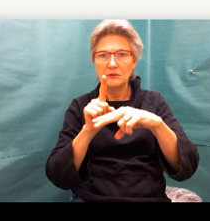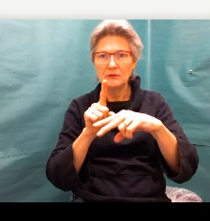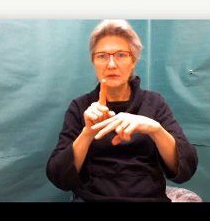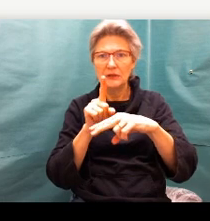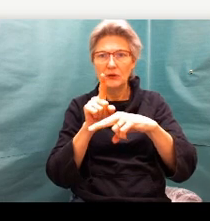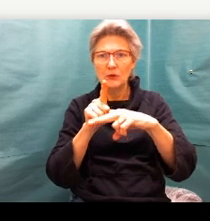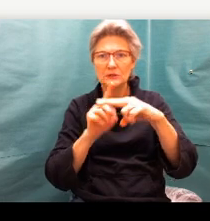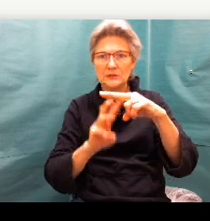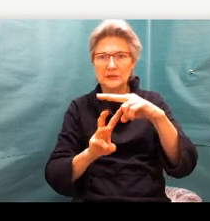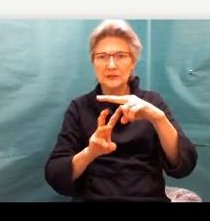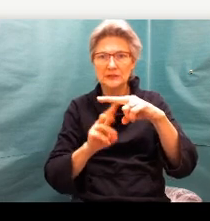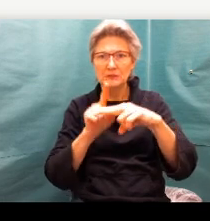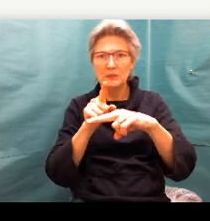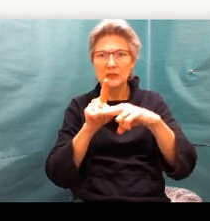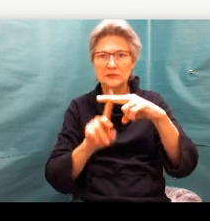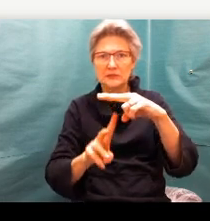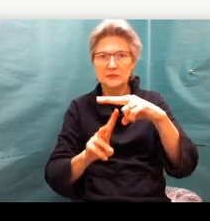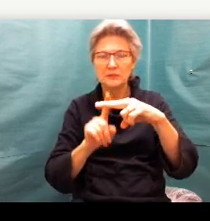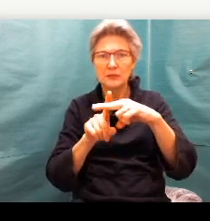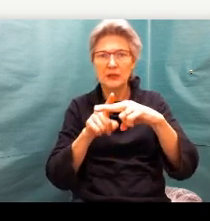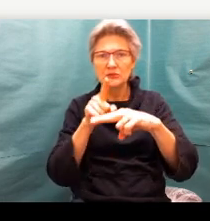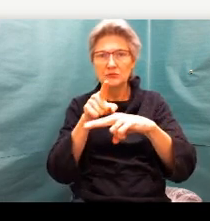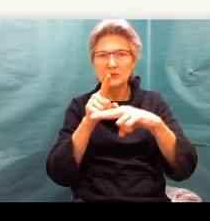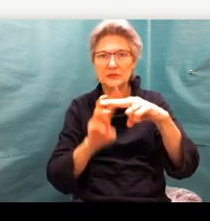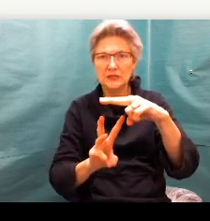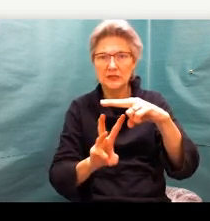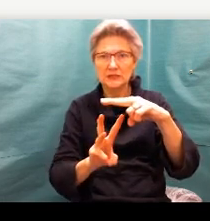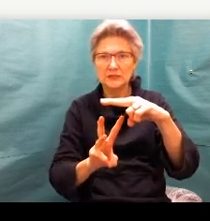here, 6th plus